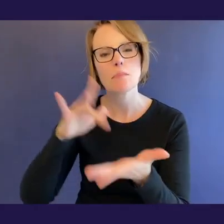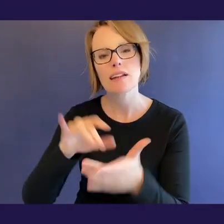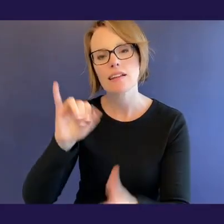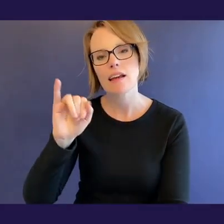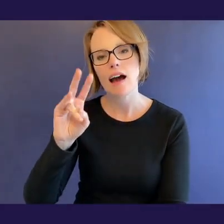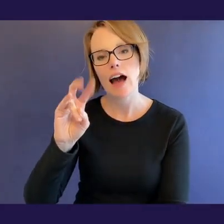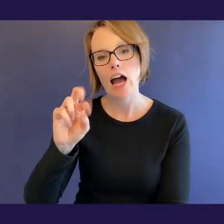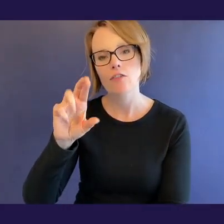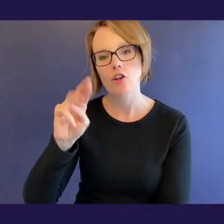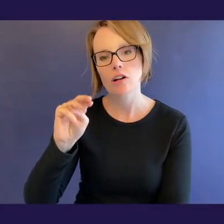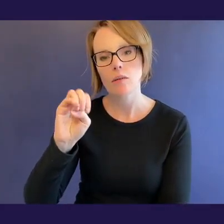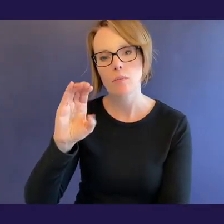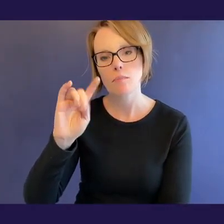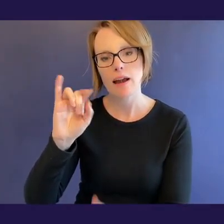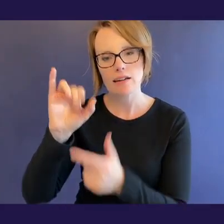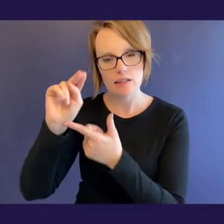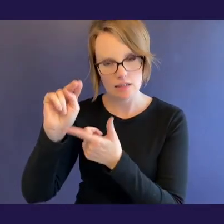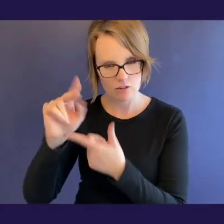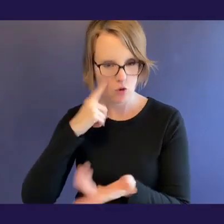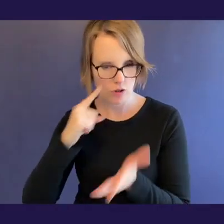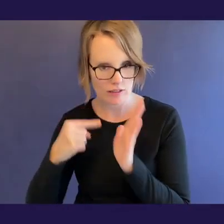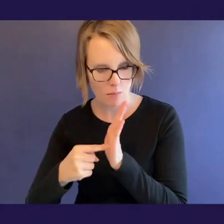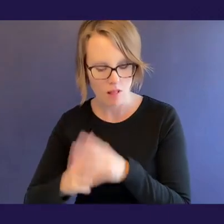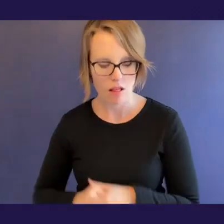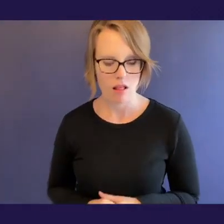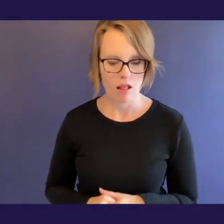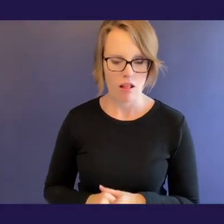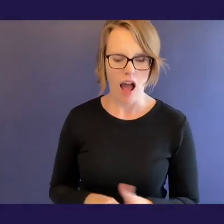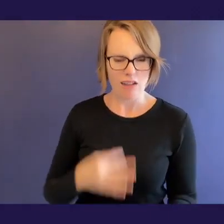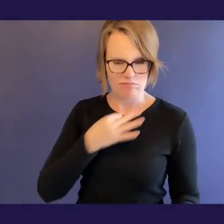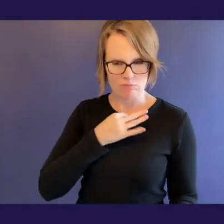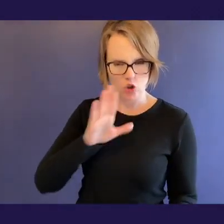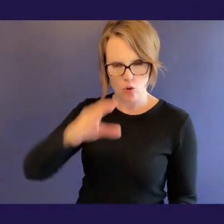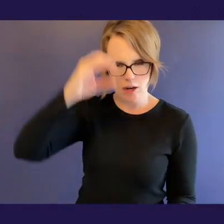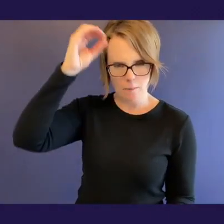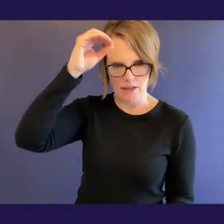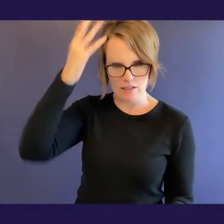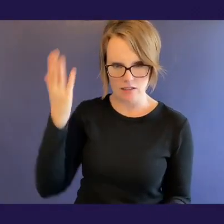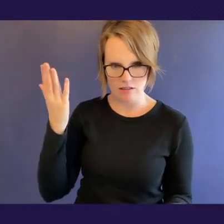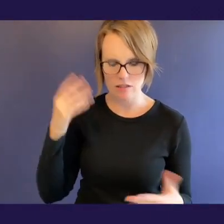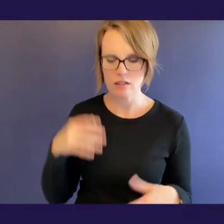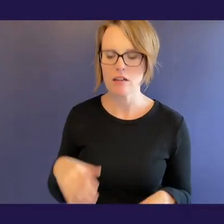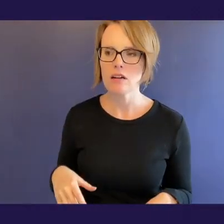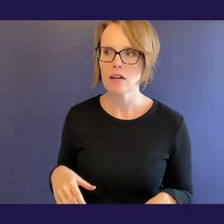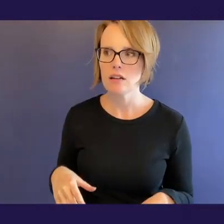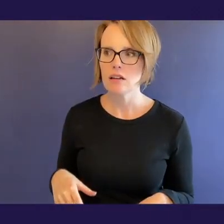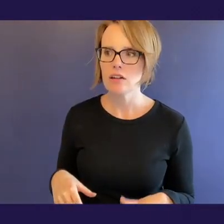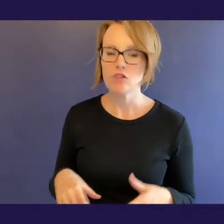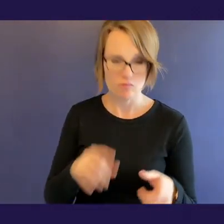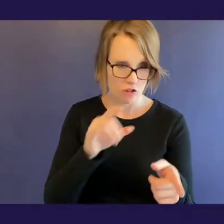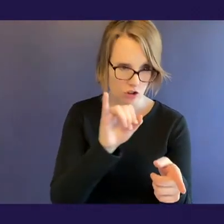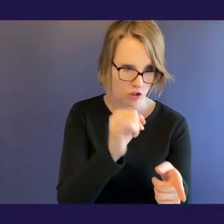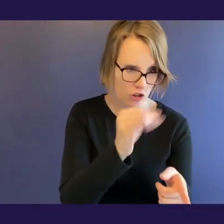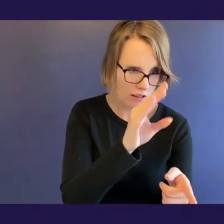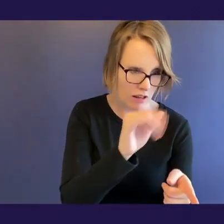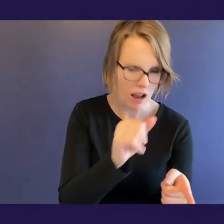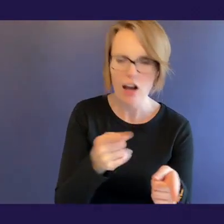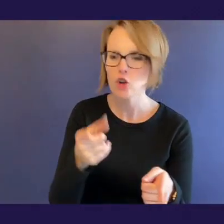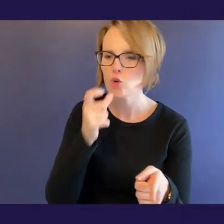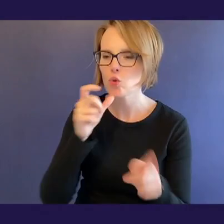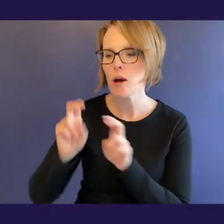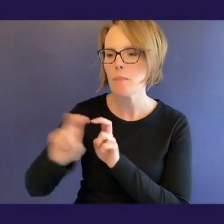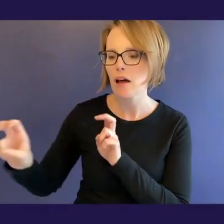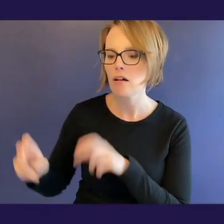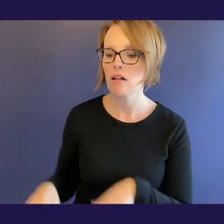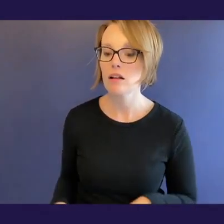What are your thoughts on responding to misinformation? For Jessica and the panel, what are your thoughts on responding to misinformation when it